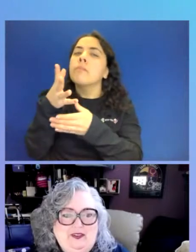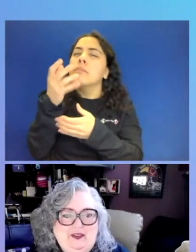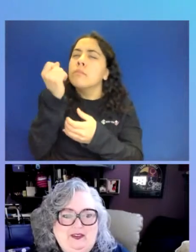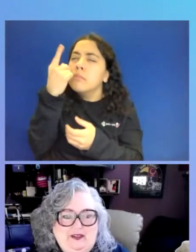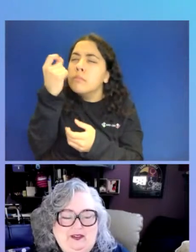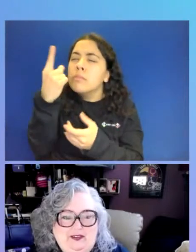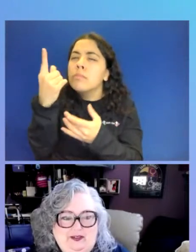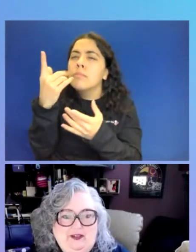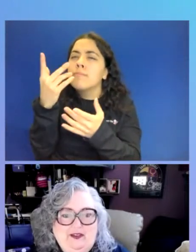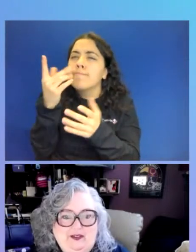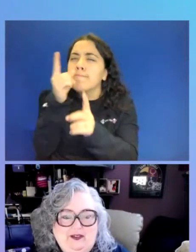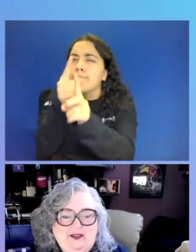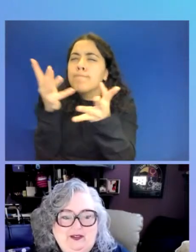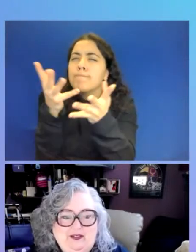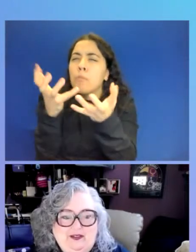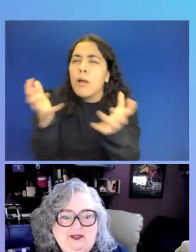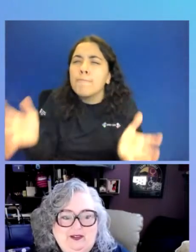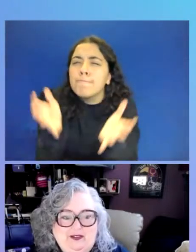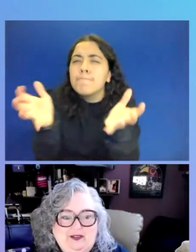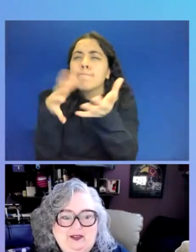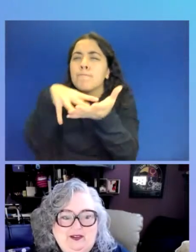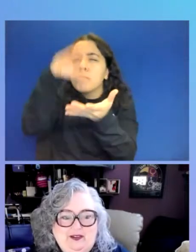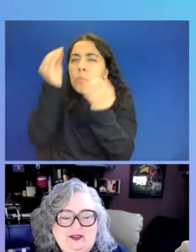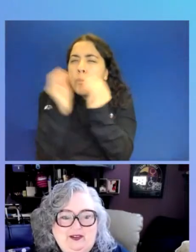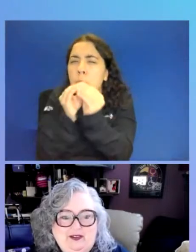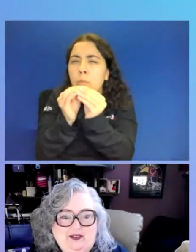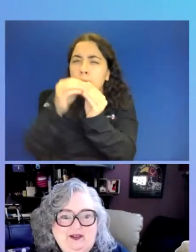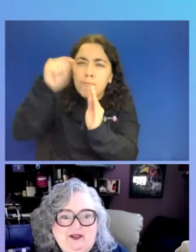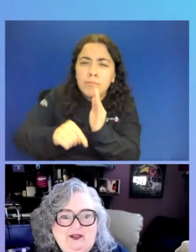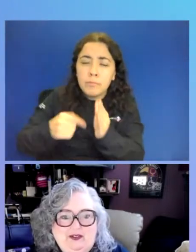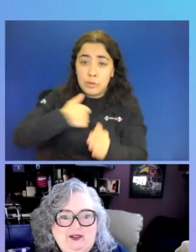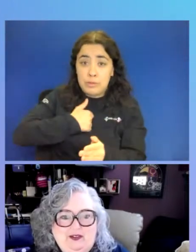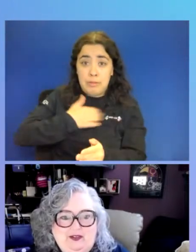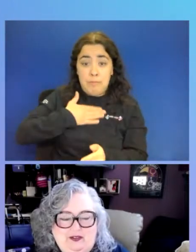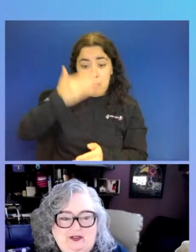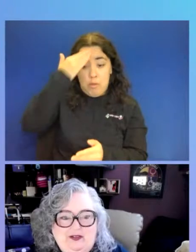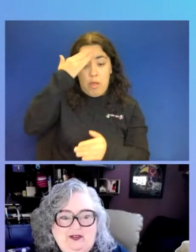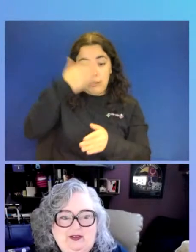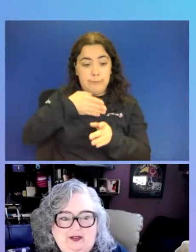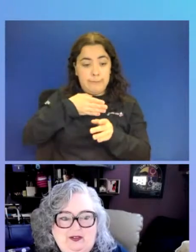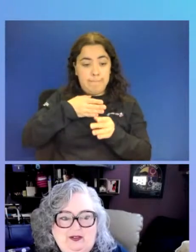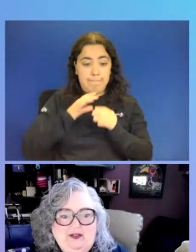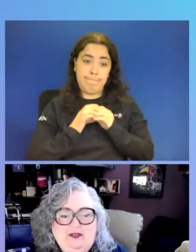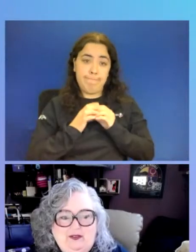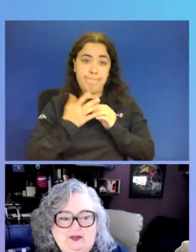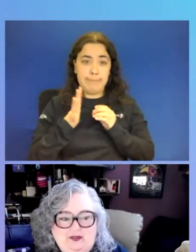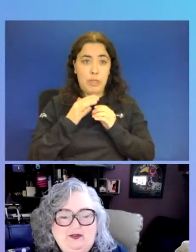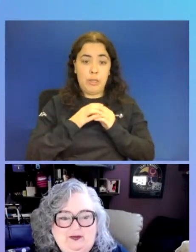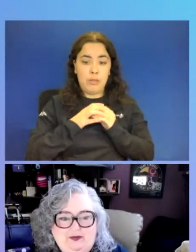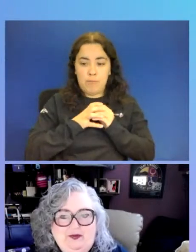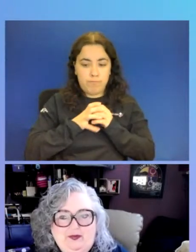more and you become more valuable in your knowledge simply because you had to learn a little bit more.